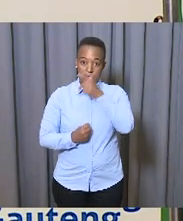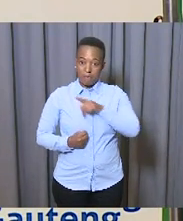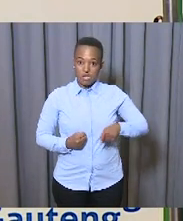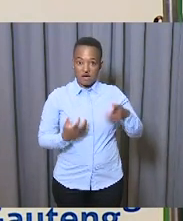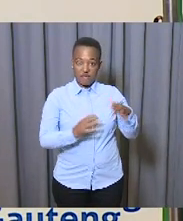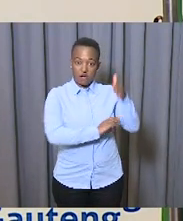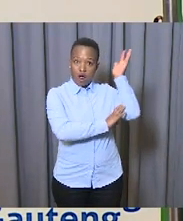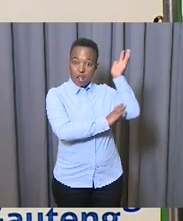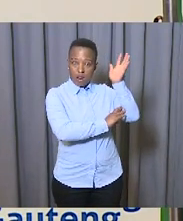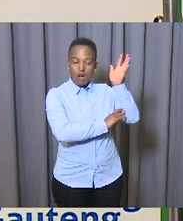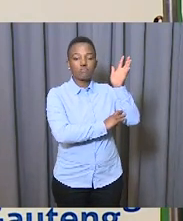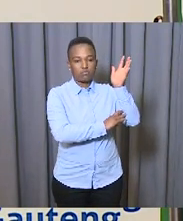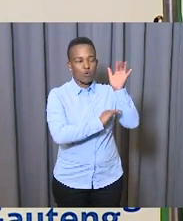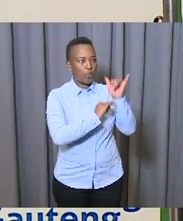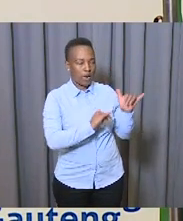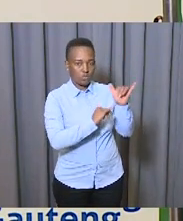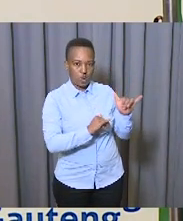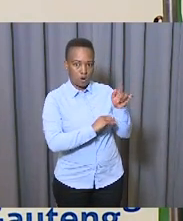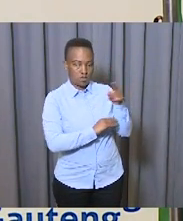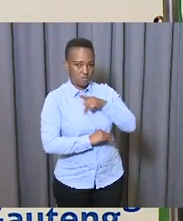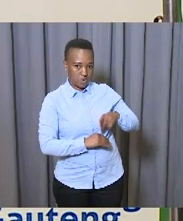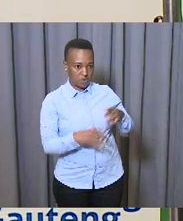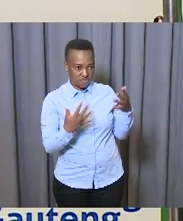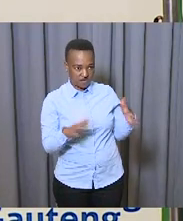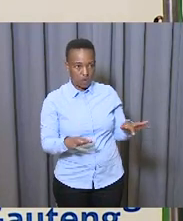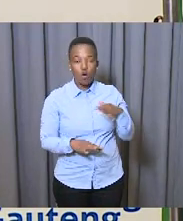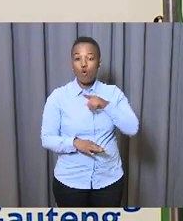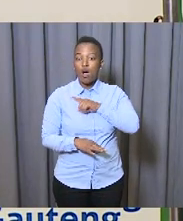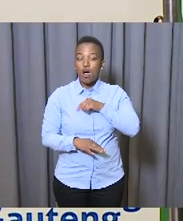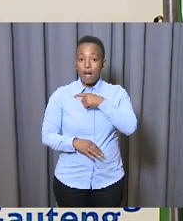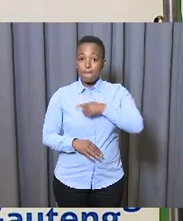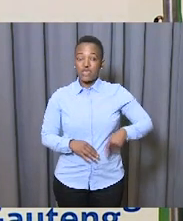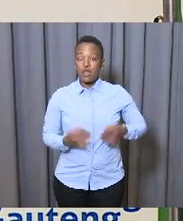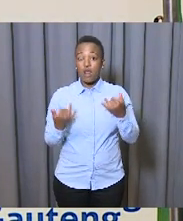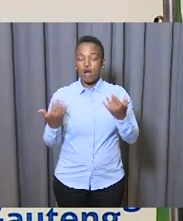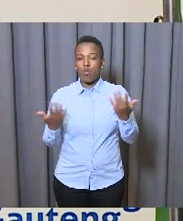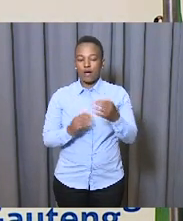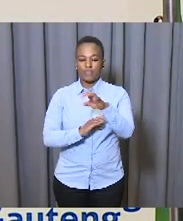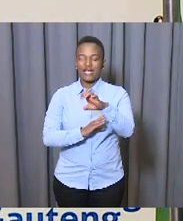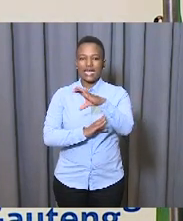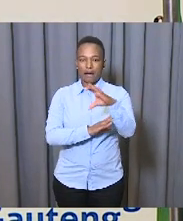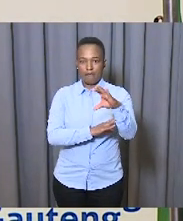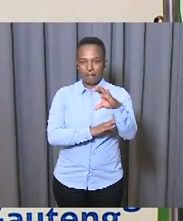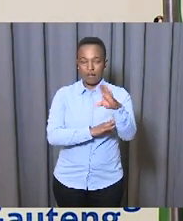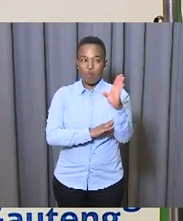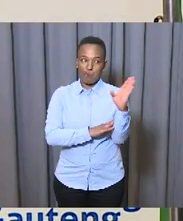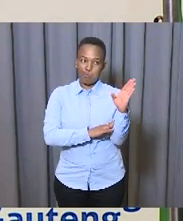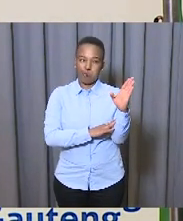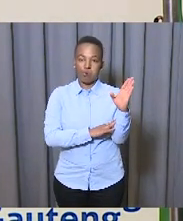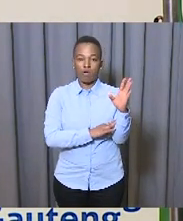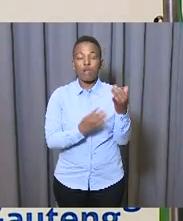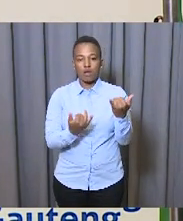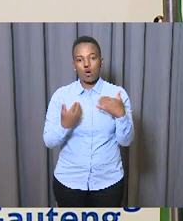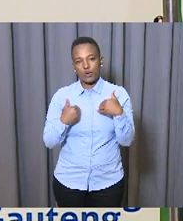speaking. As we know, he is in the Eastern Cape. So we are now going